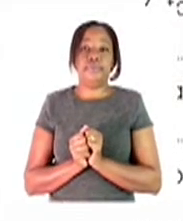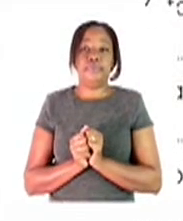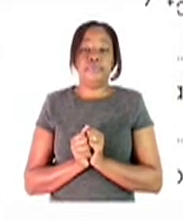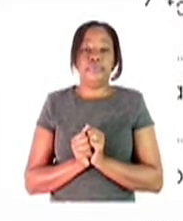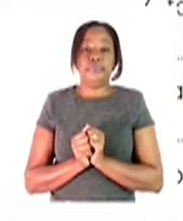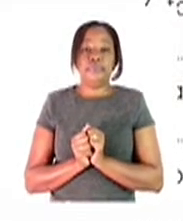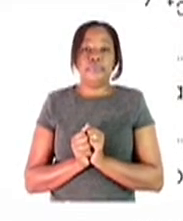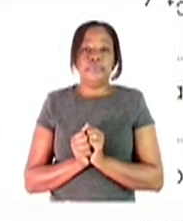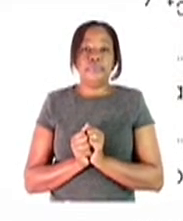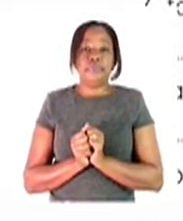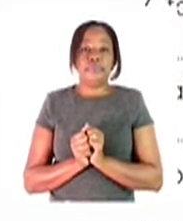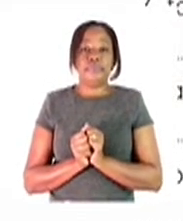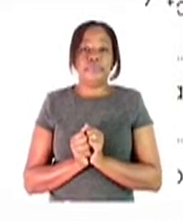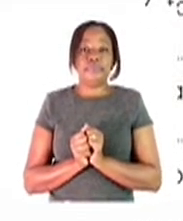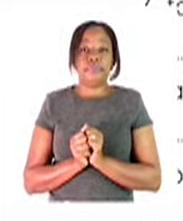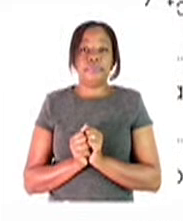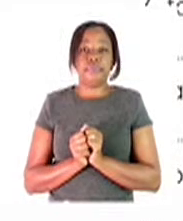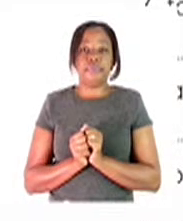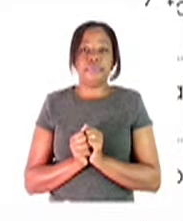Okay.